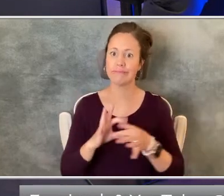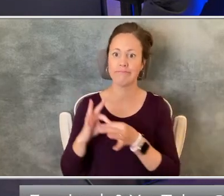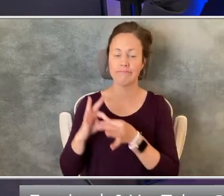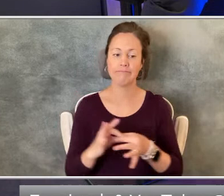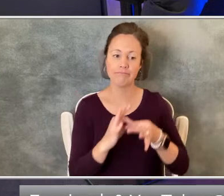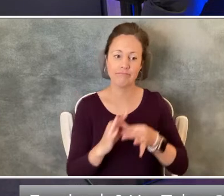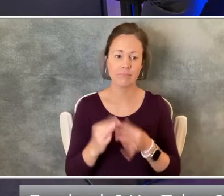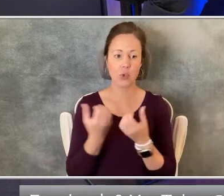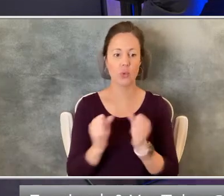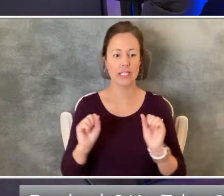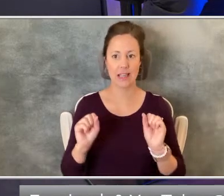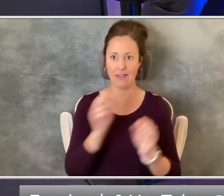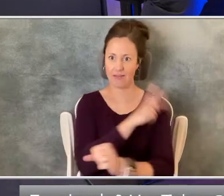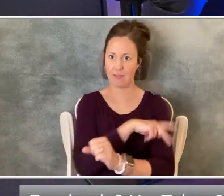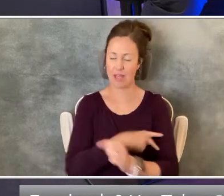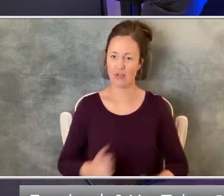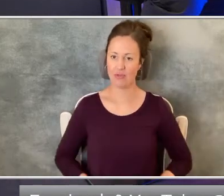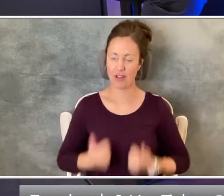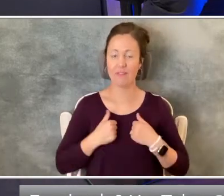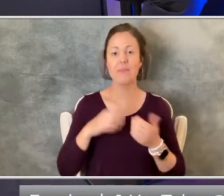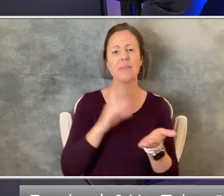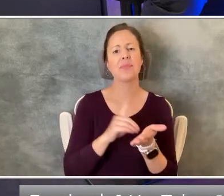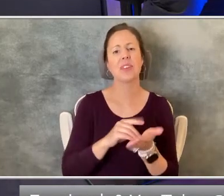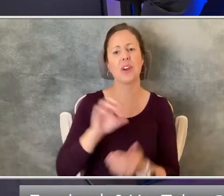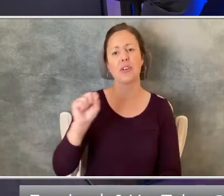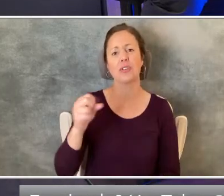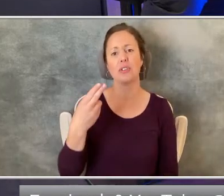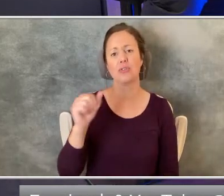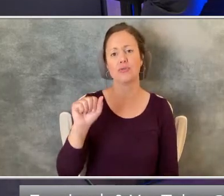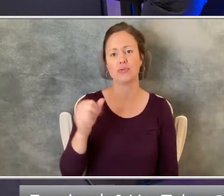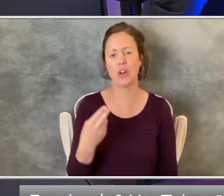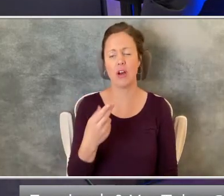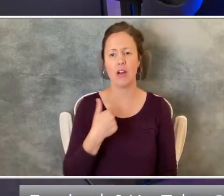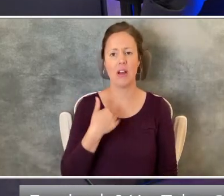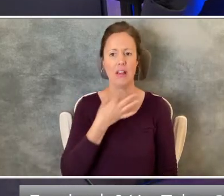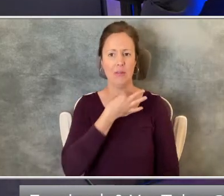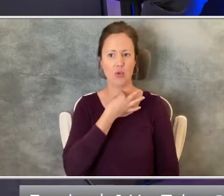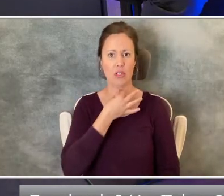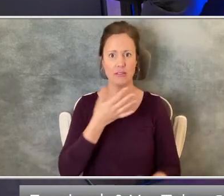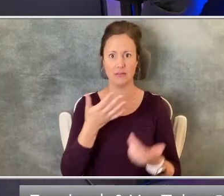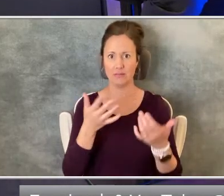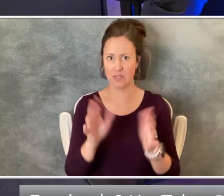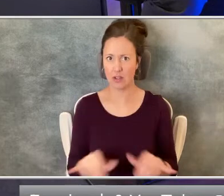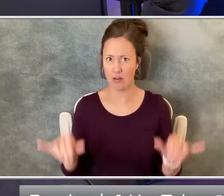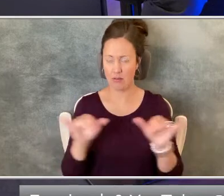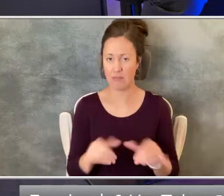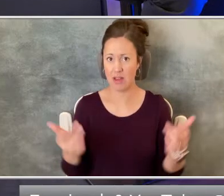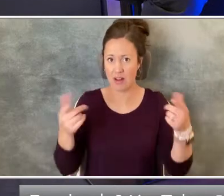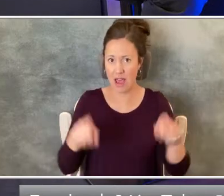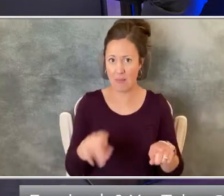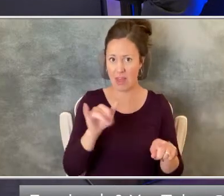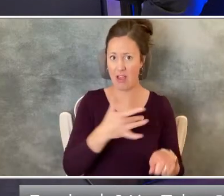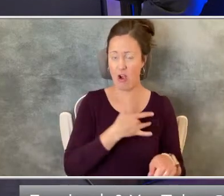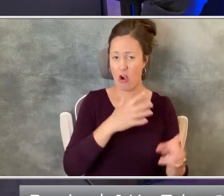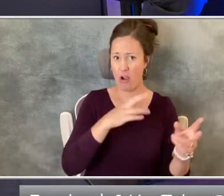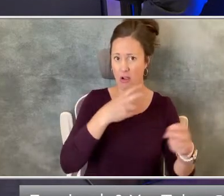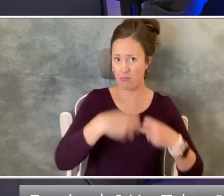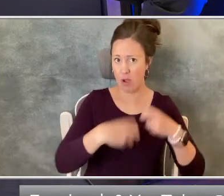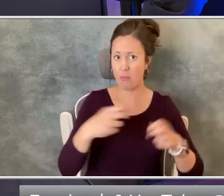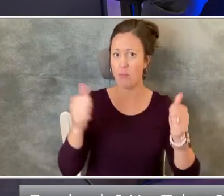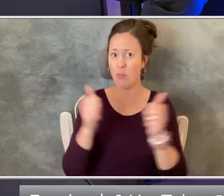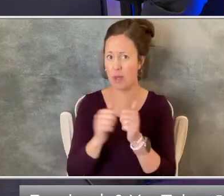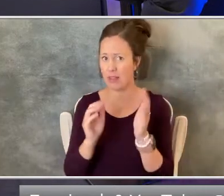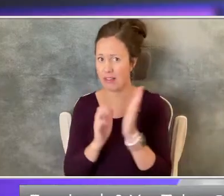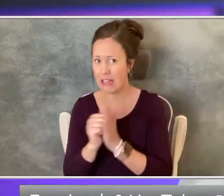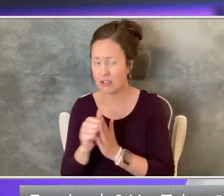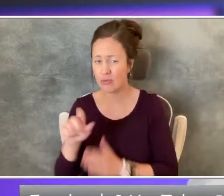life. Dr. Shaw, what I do want to ask you though, is it common for this to show up alongside cancer, what Gene had going on with his